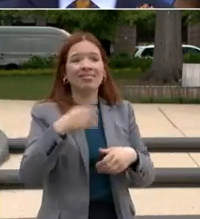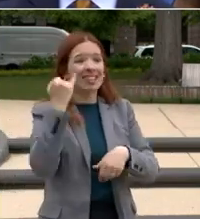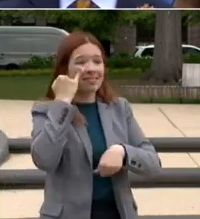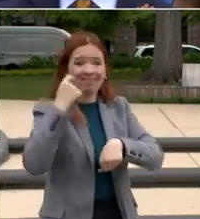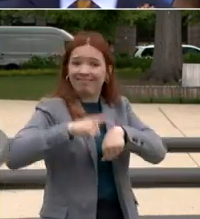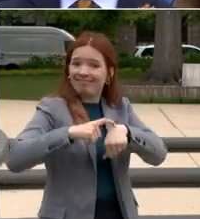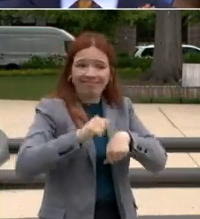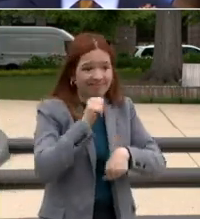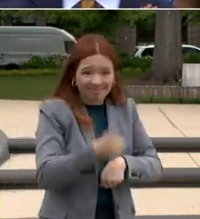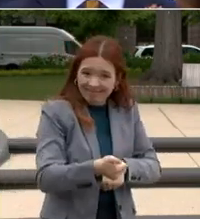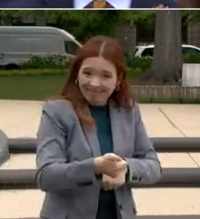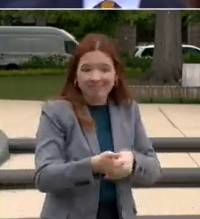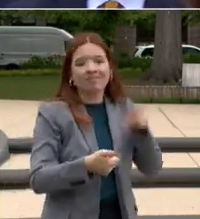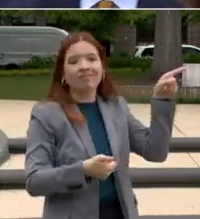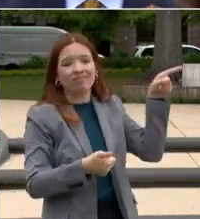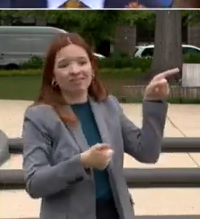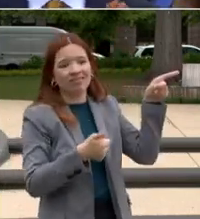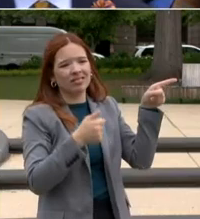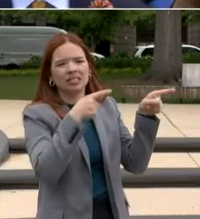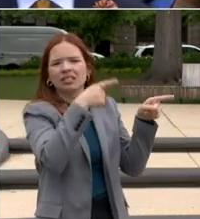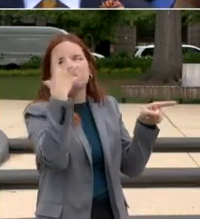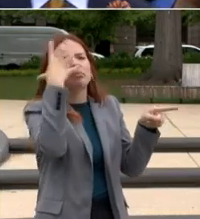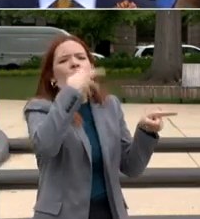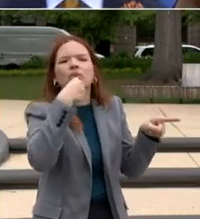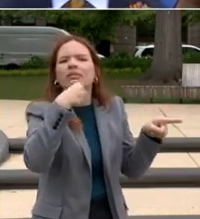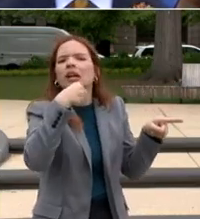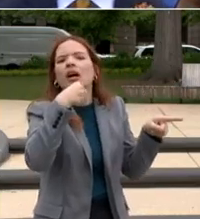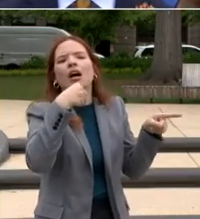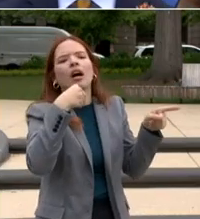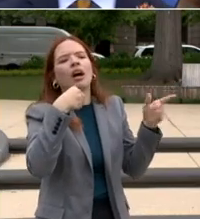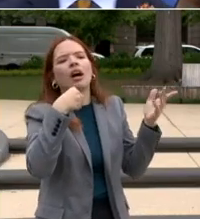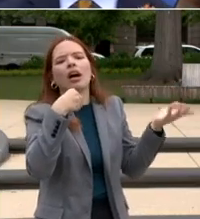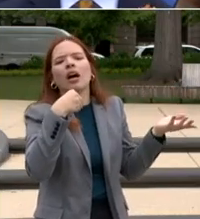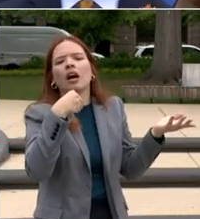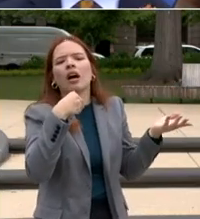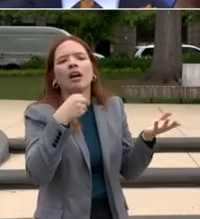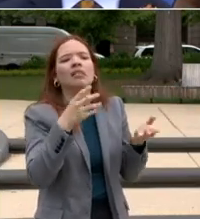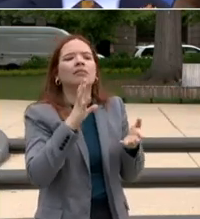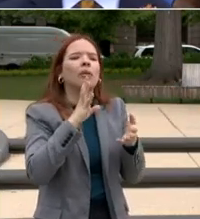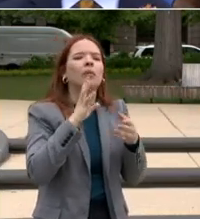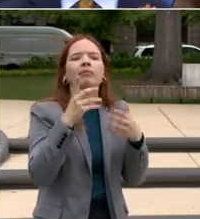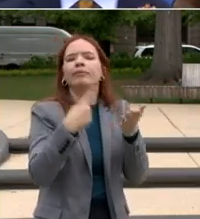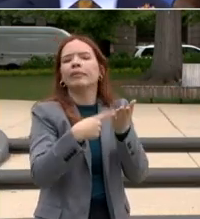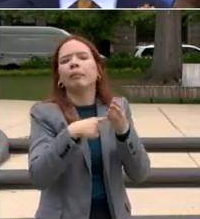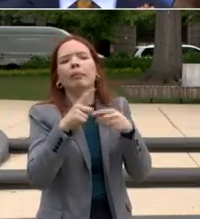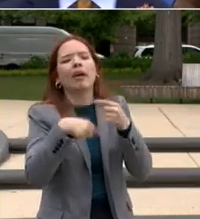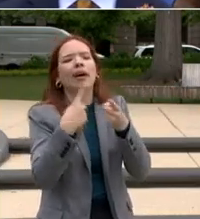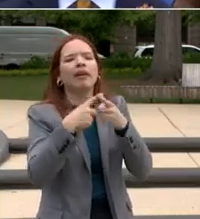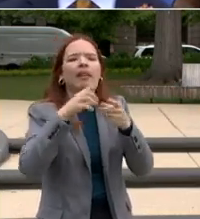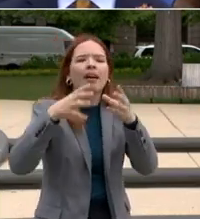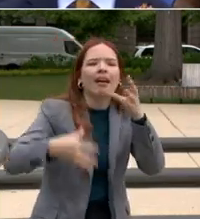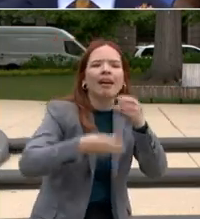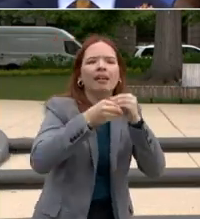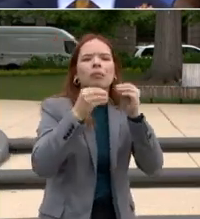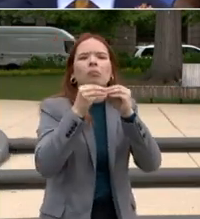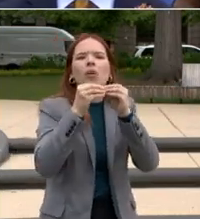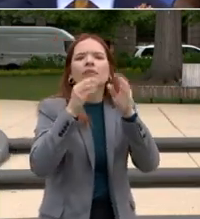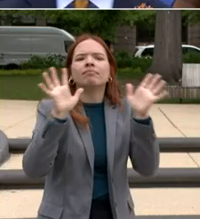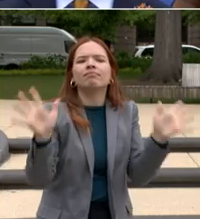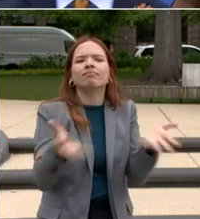eloquently, we're talking about making a beautiful addition to our public realm in the